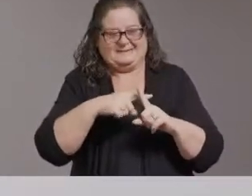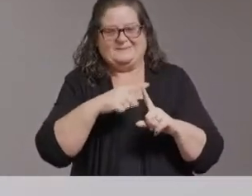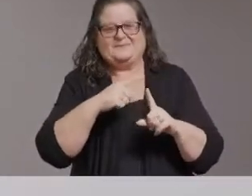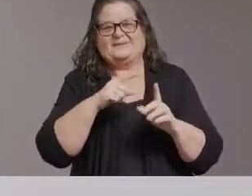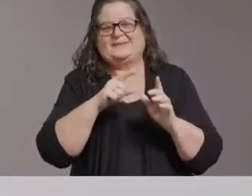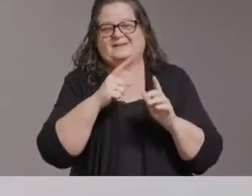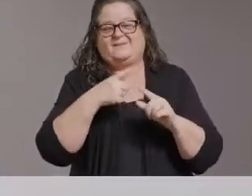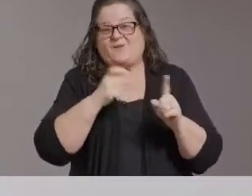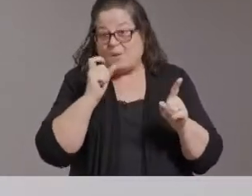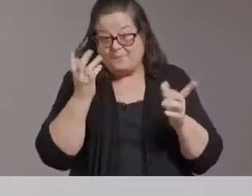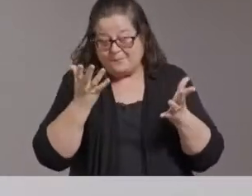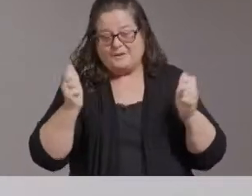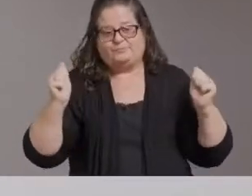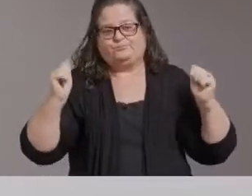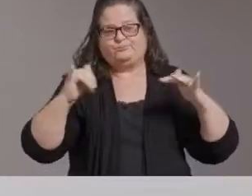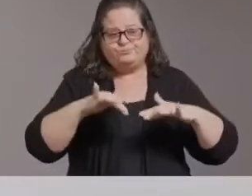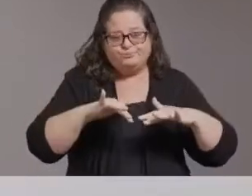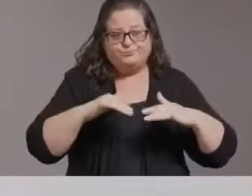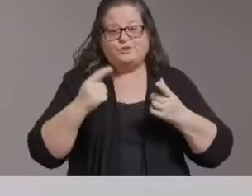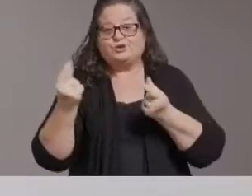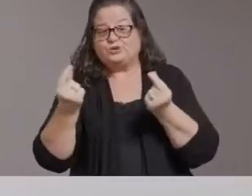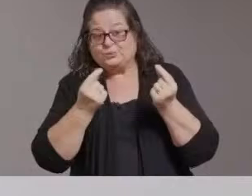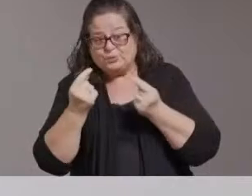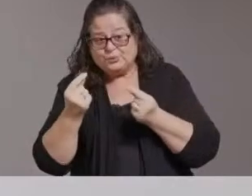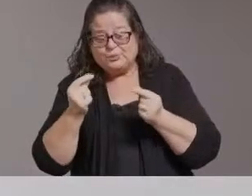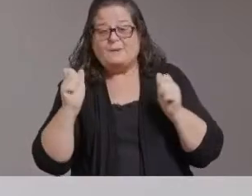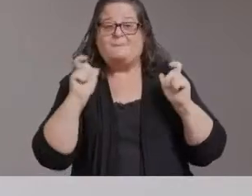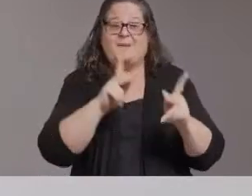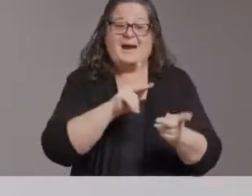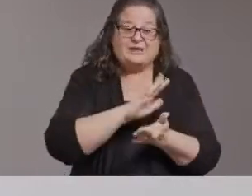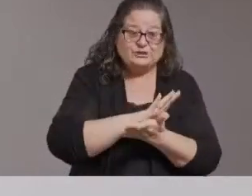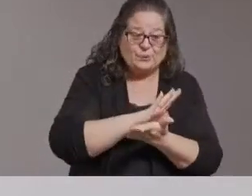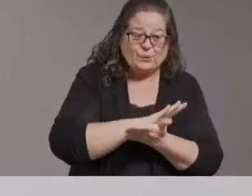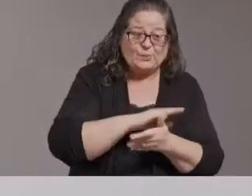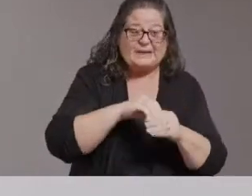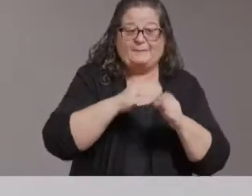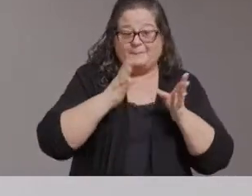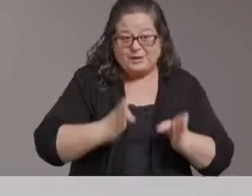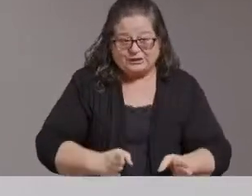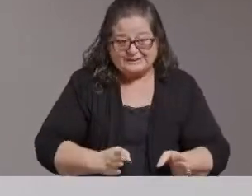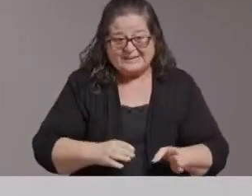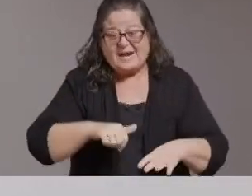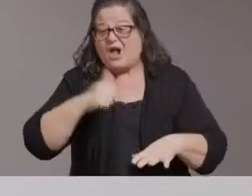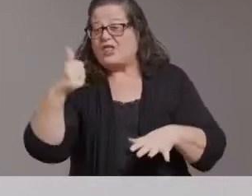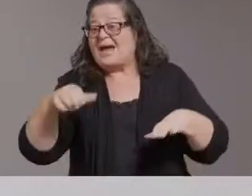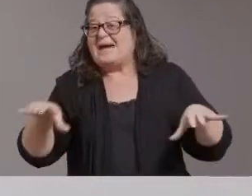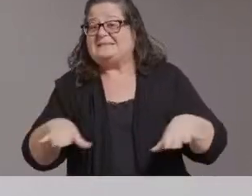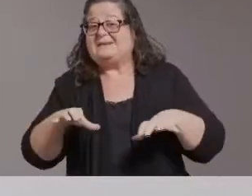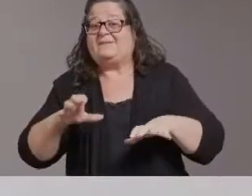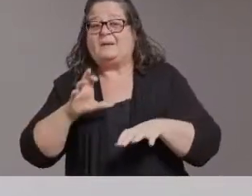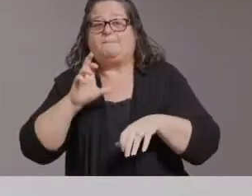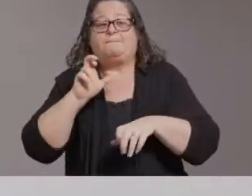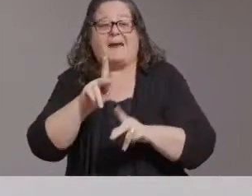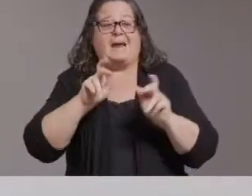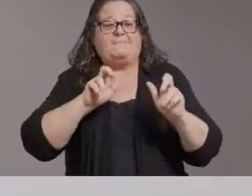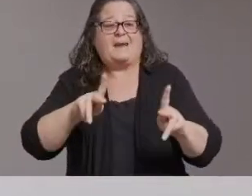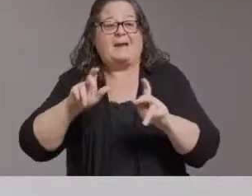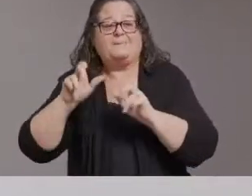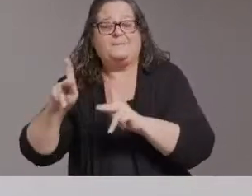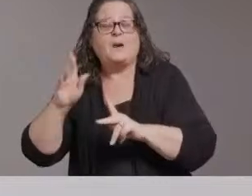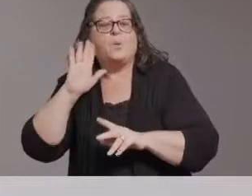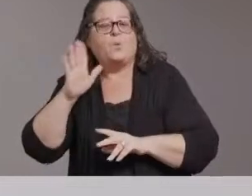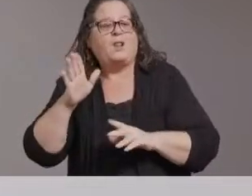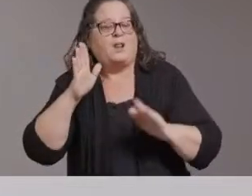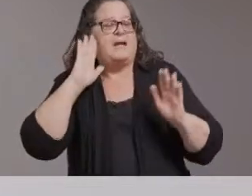As you know, we've got schools returning, we've got people going back to extracurricular activities, and so we will see an increased